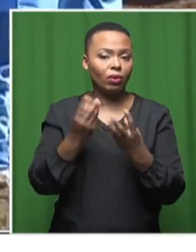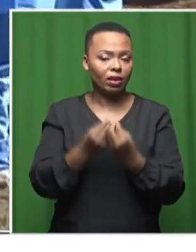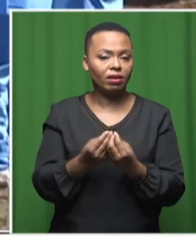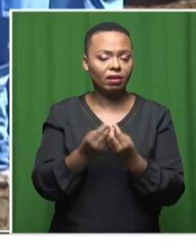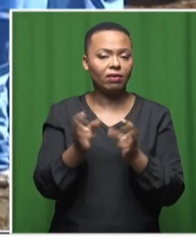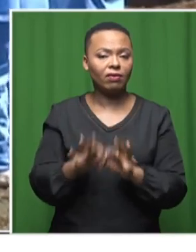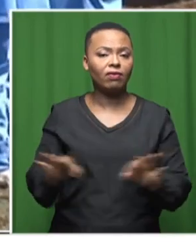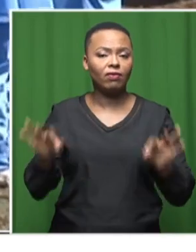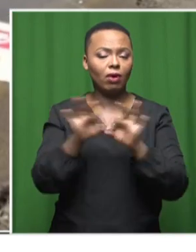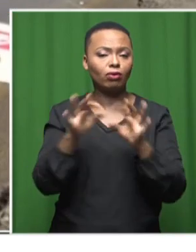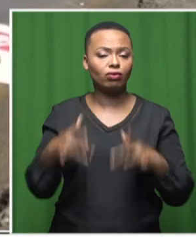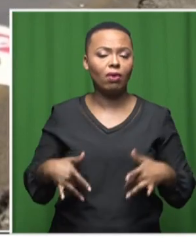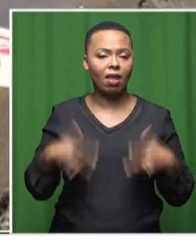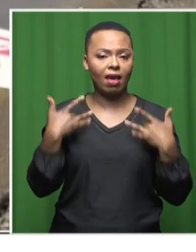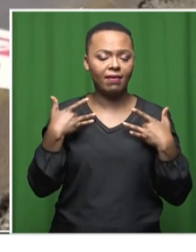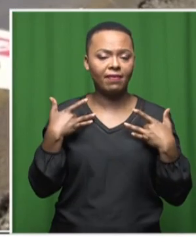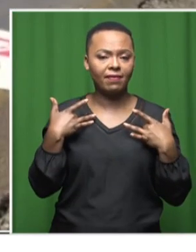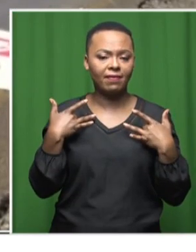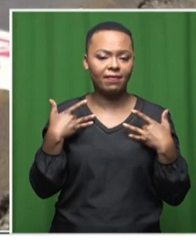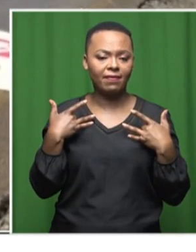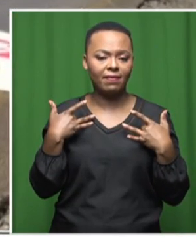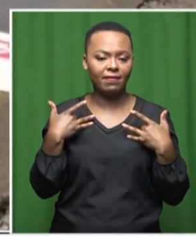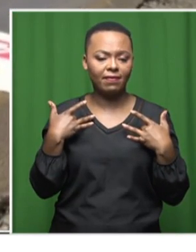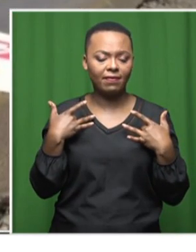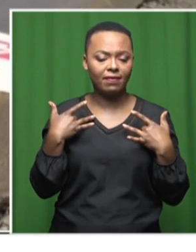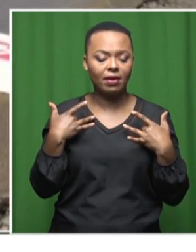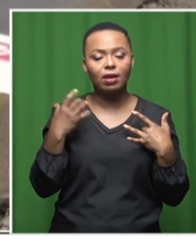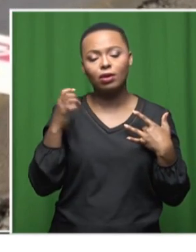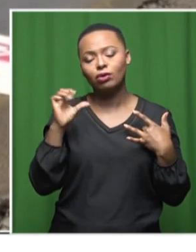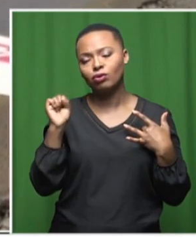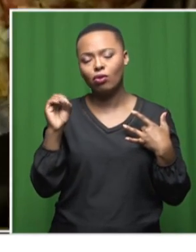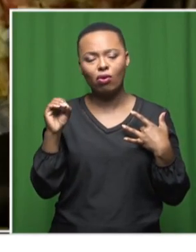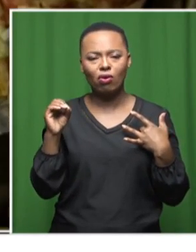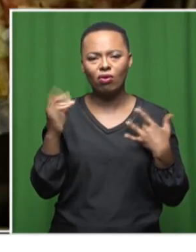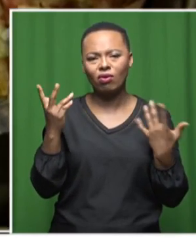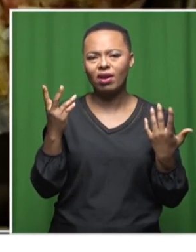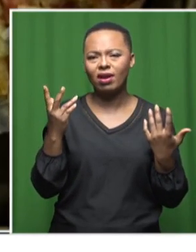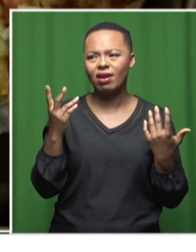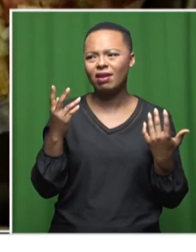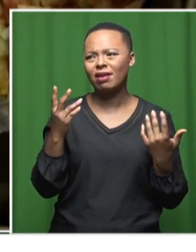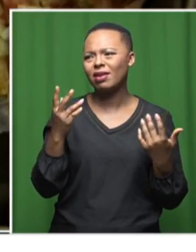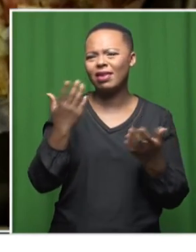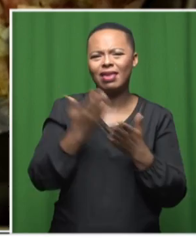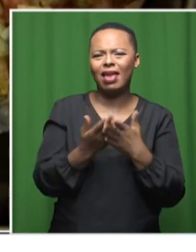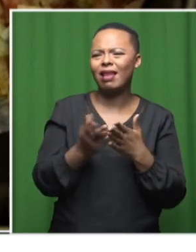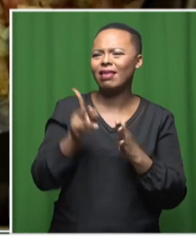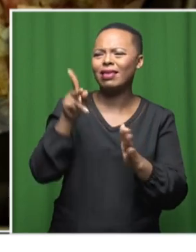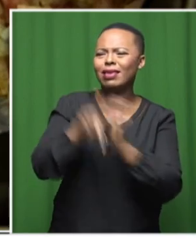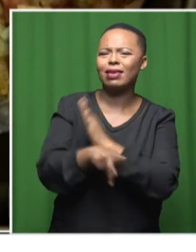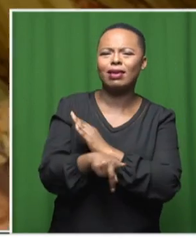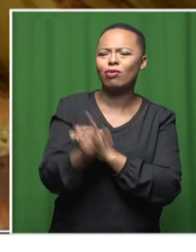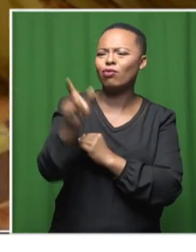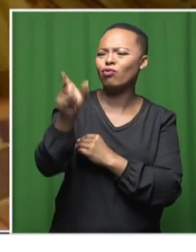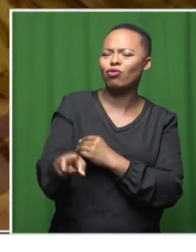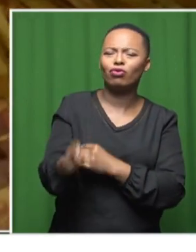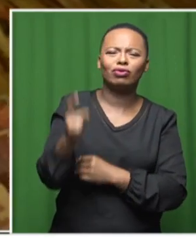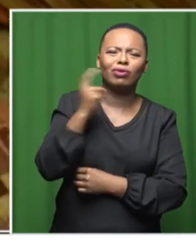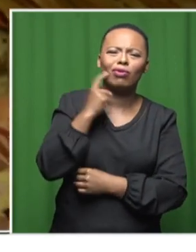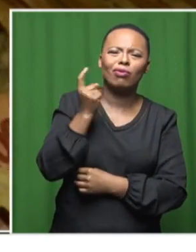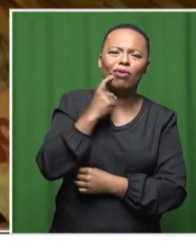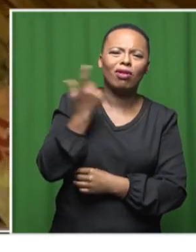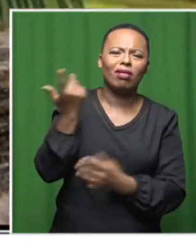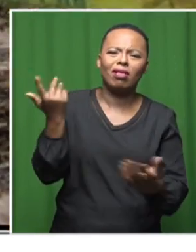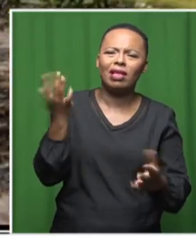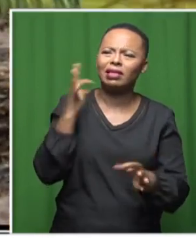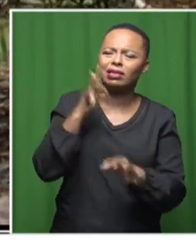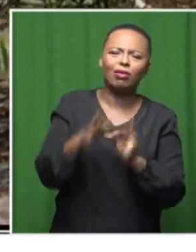life in South Africa. People just easily kill. I think it is because also, you can only get